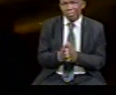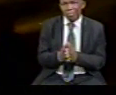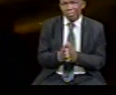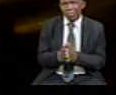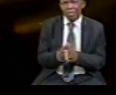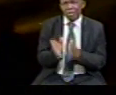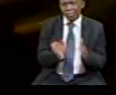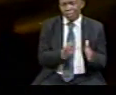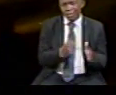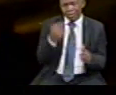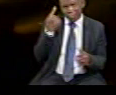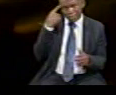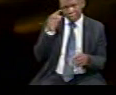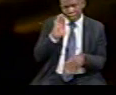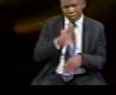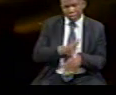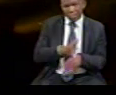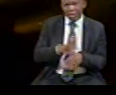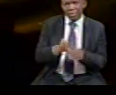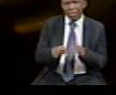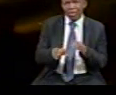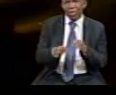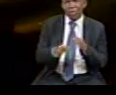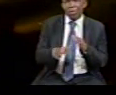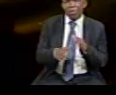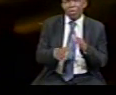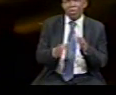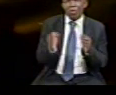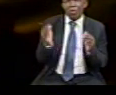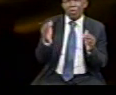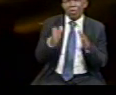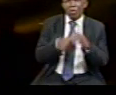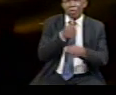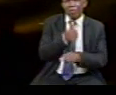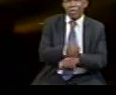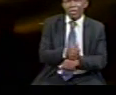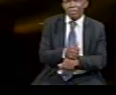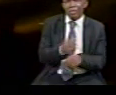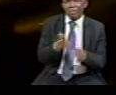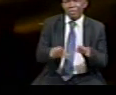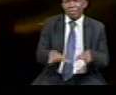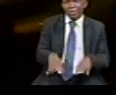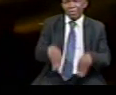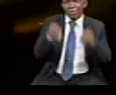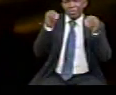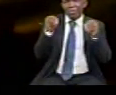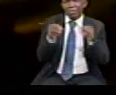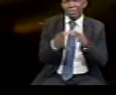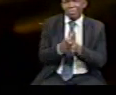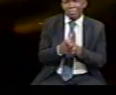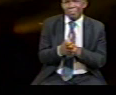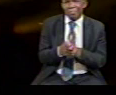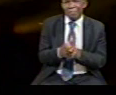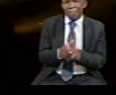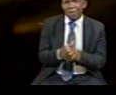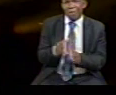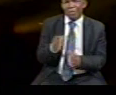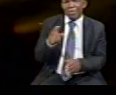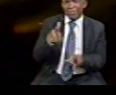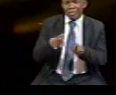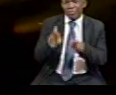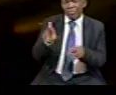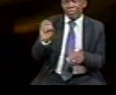The preparedness for the church's confirmed rapture. Revelation chapter 22 from verse